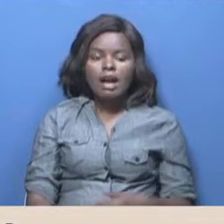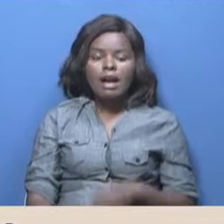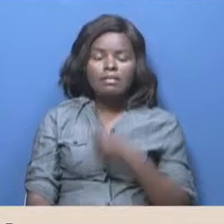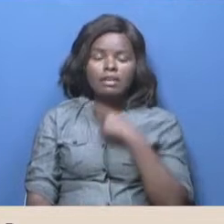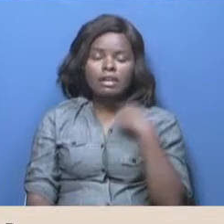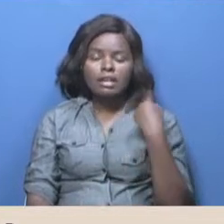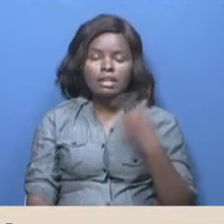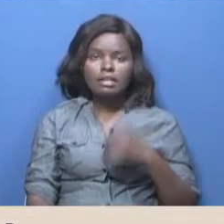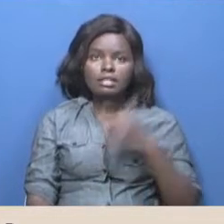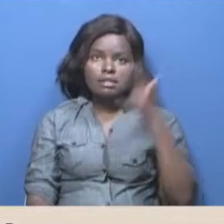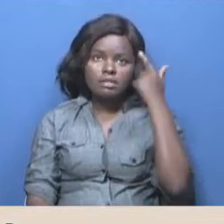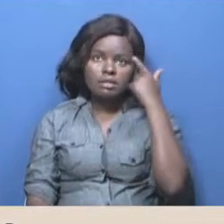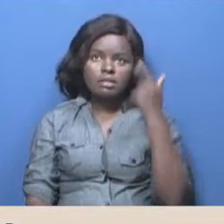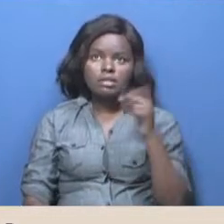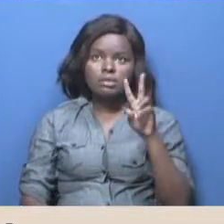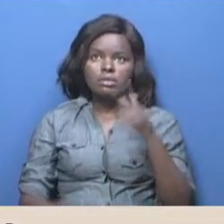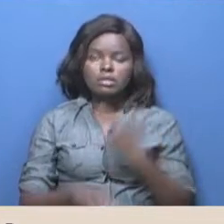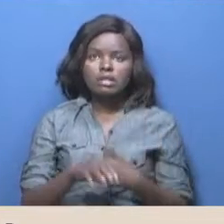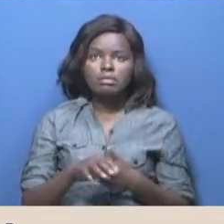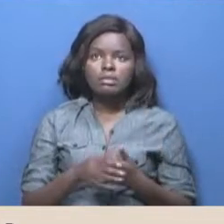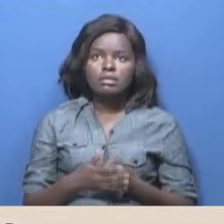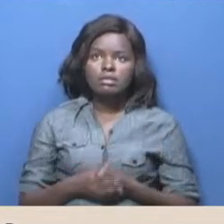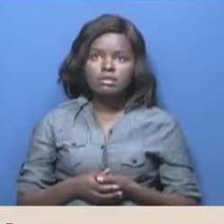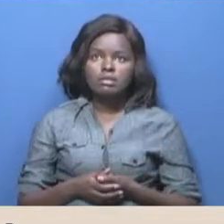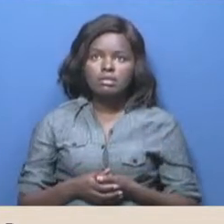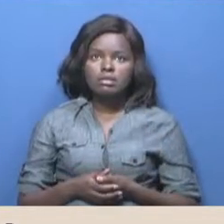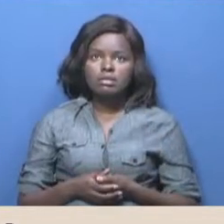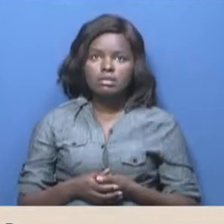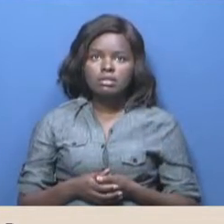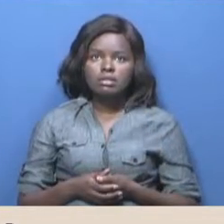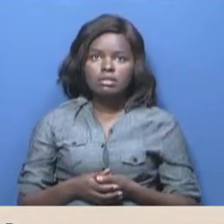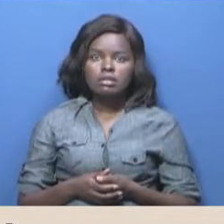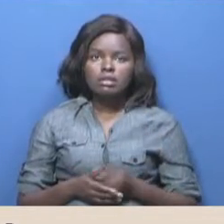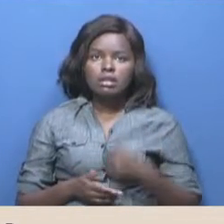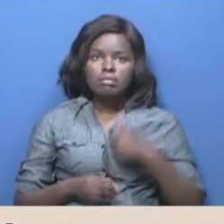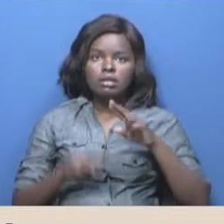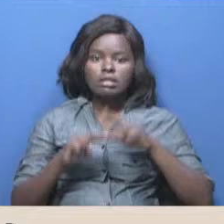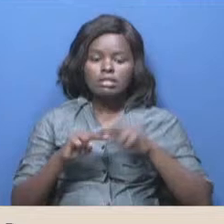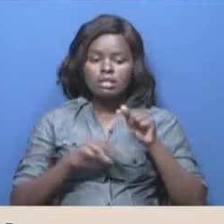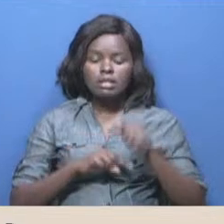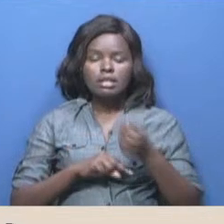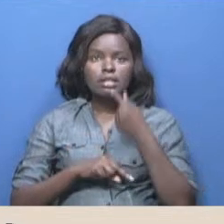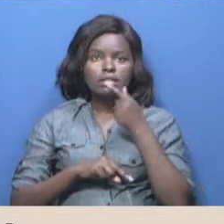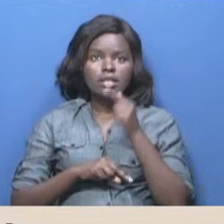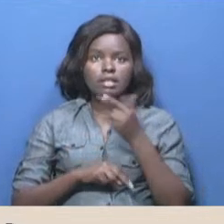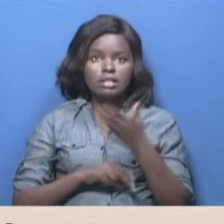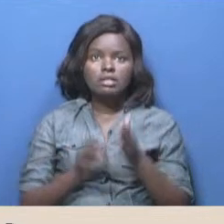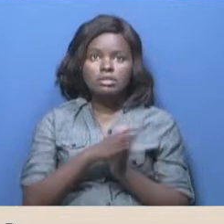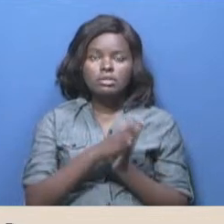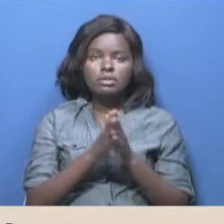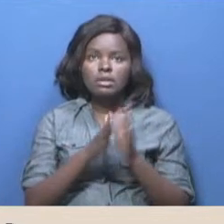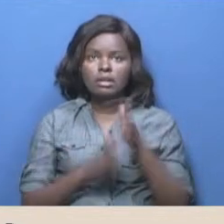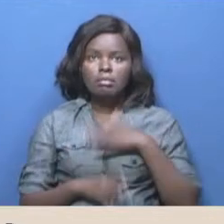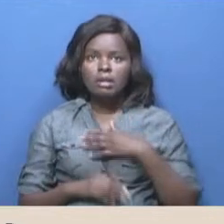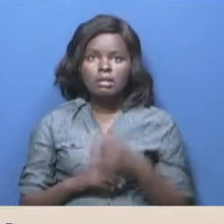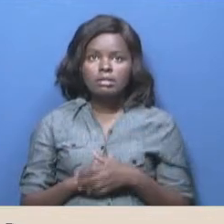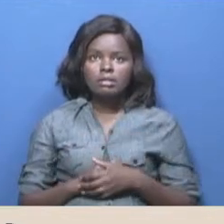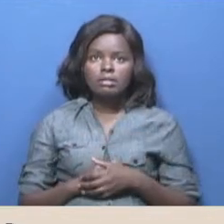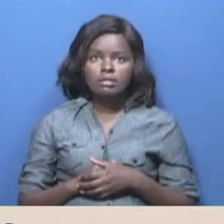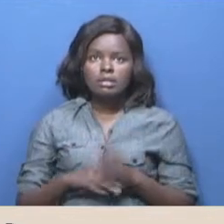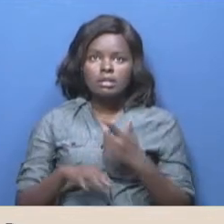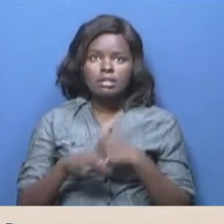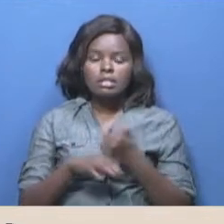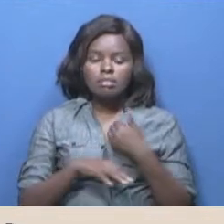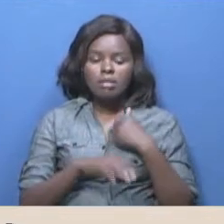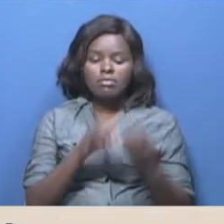tried to commit suicide twice. Thank God I did not, and I'm seated here to give that testimonial. And when I went through